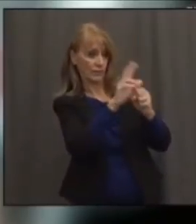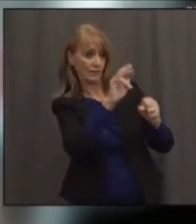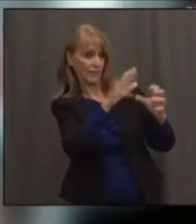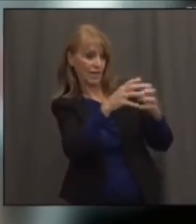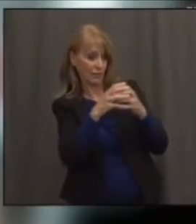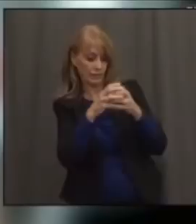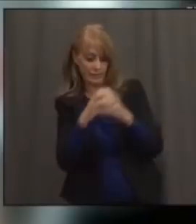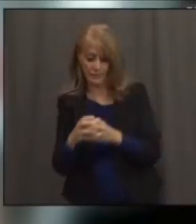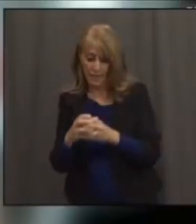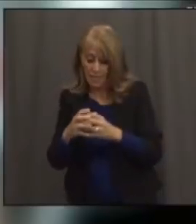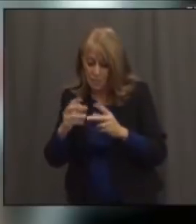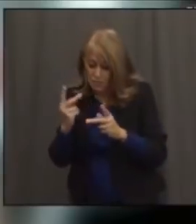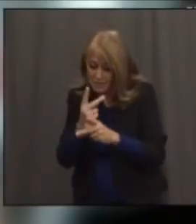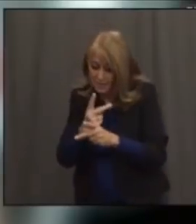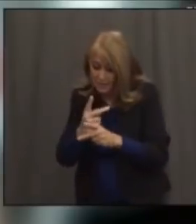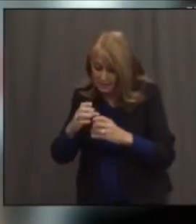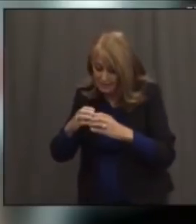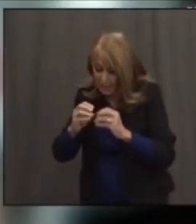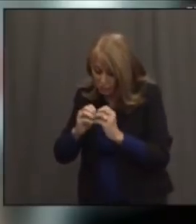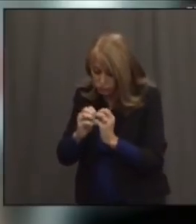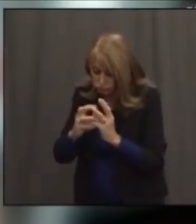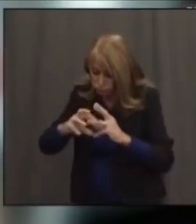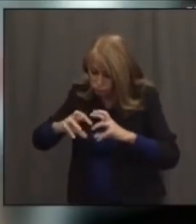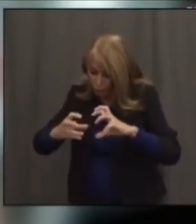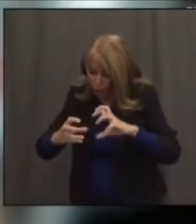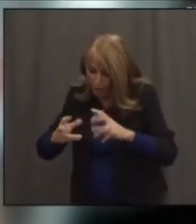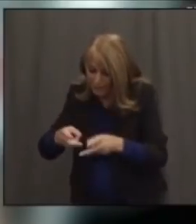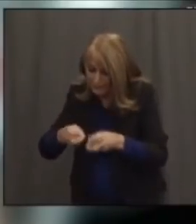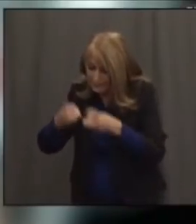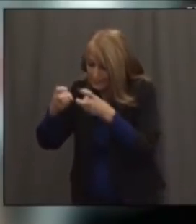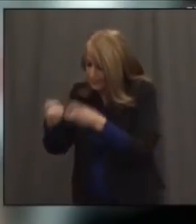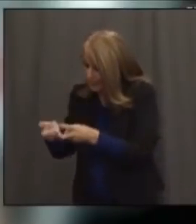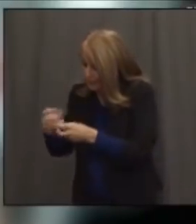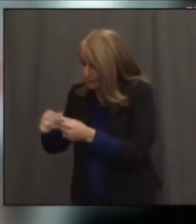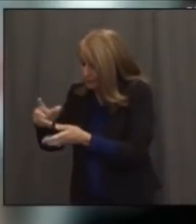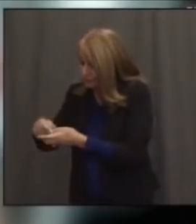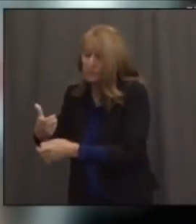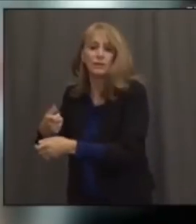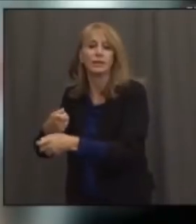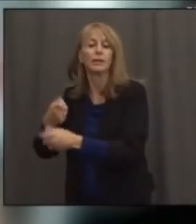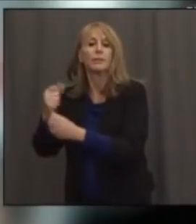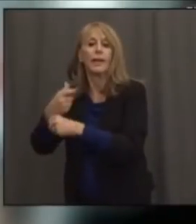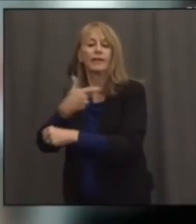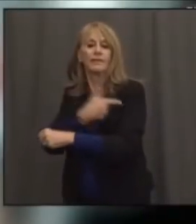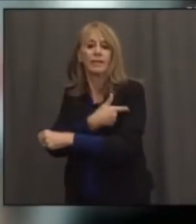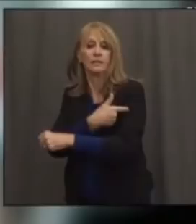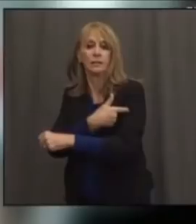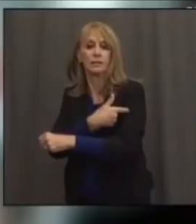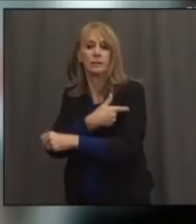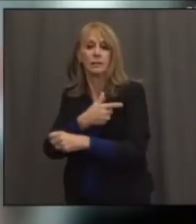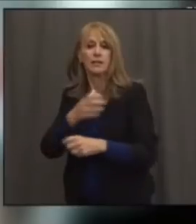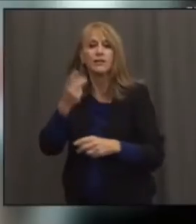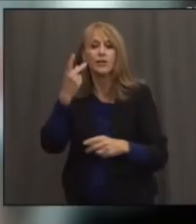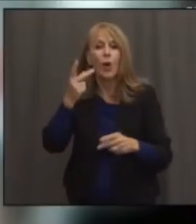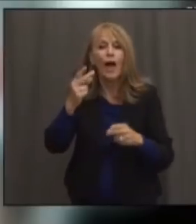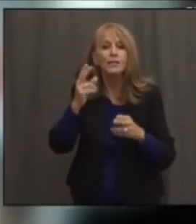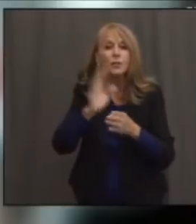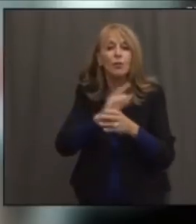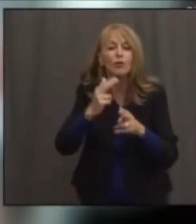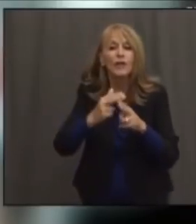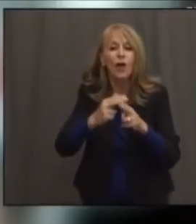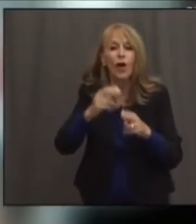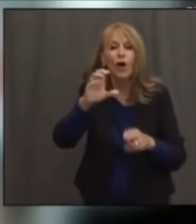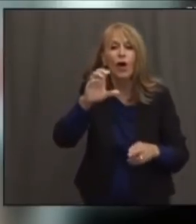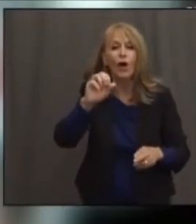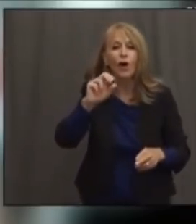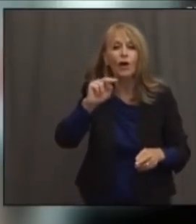it in cell culture, you grew it in cell culture, you inactivated it, and then you put it into a syringe and made a vaccine that way. In fact, if you watch the movie Contagion, which I